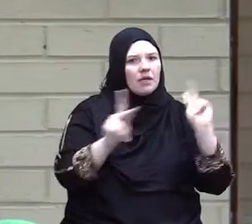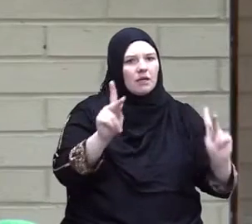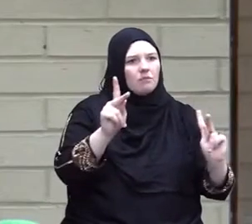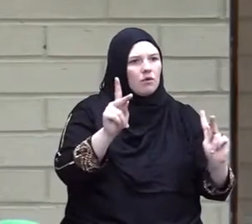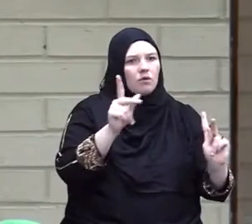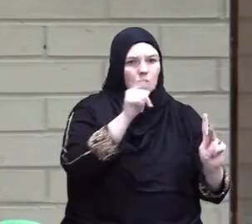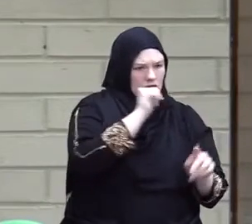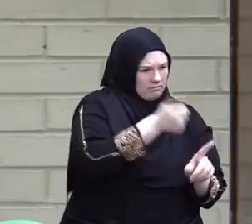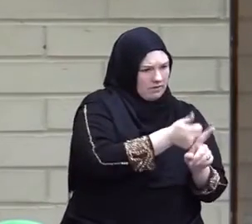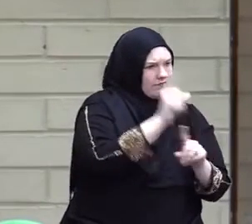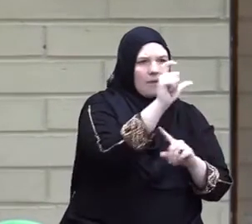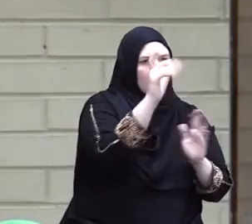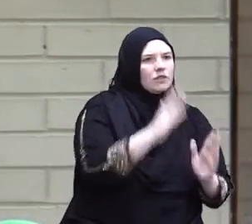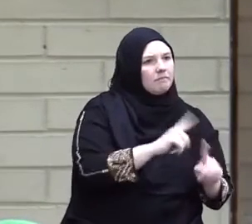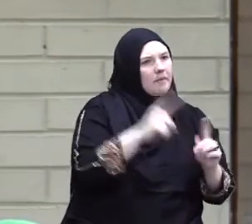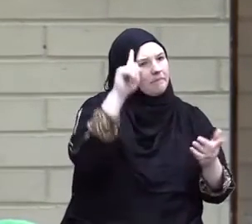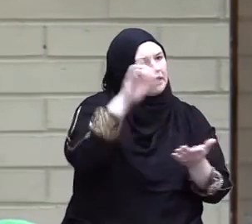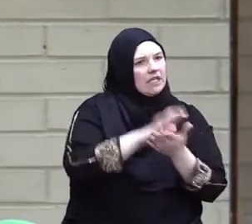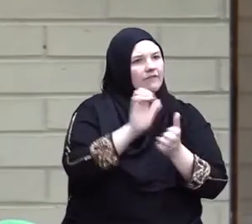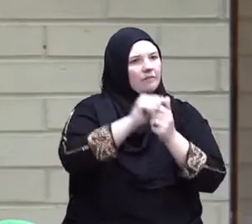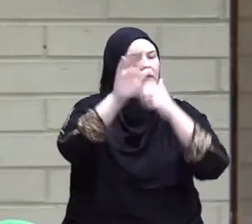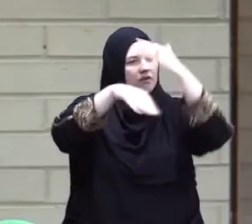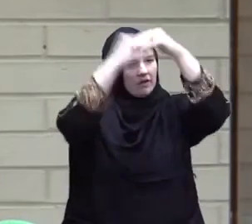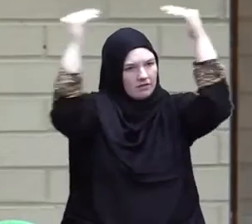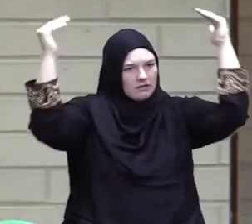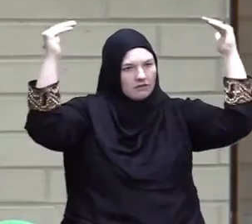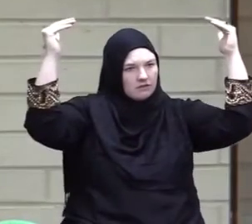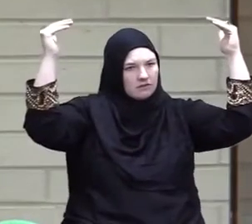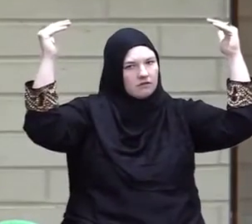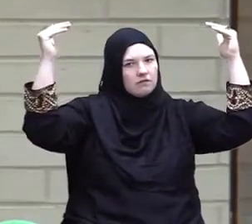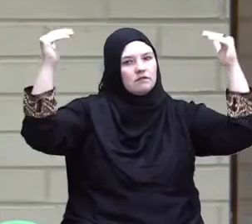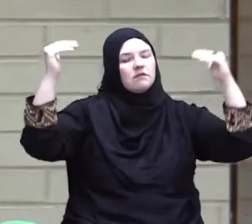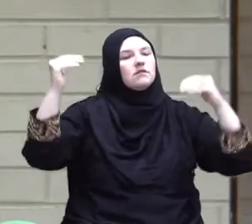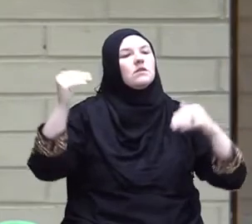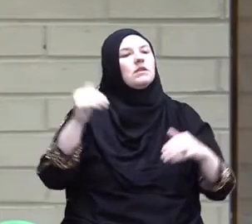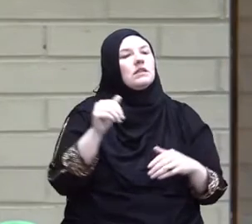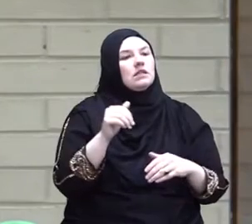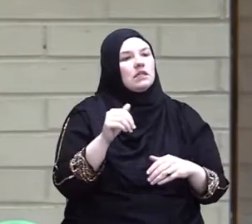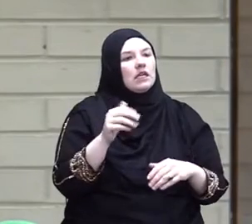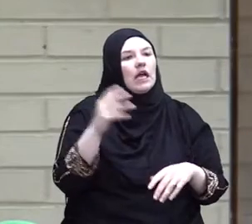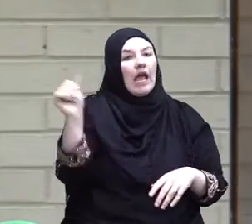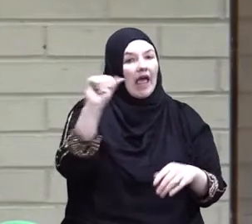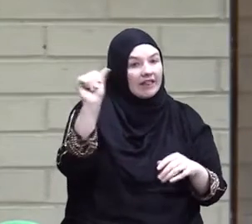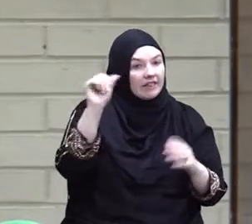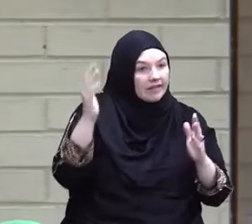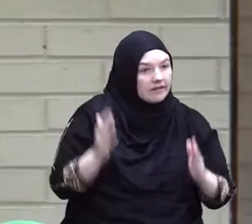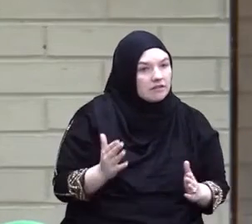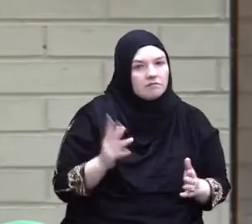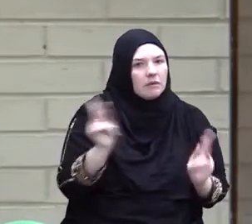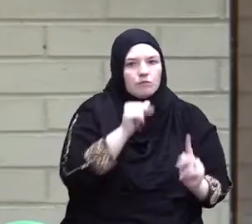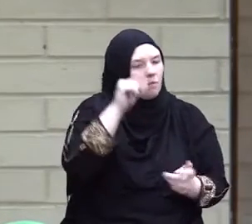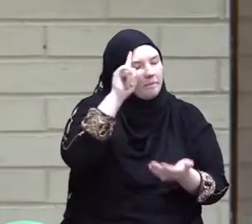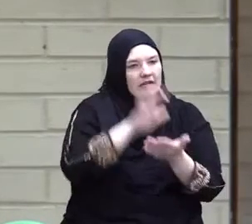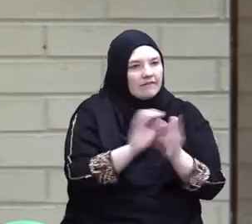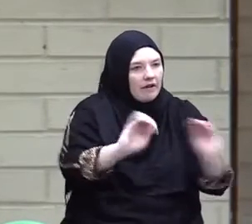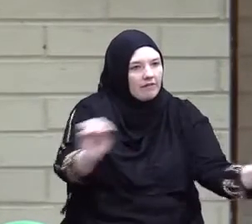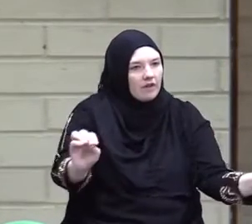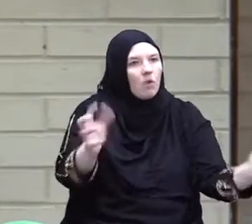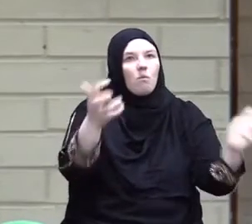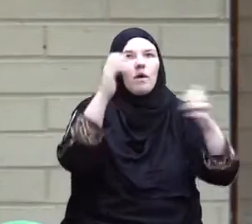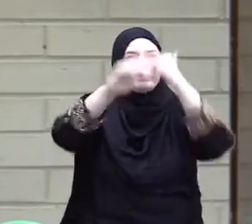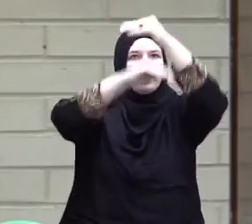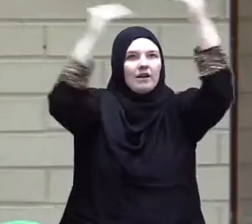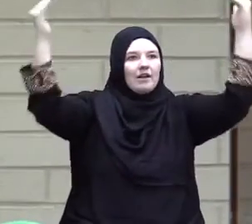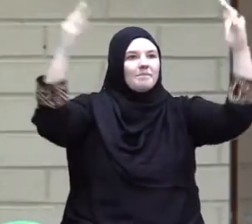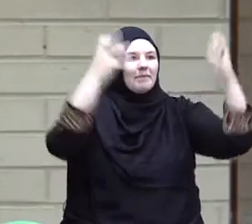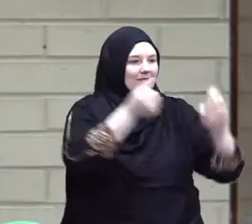paradise, which is not meant for it to be. So even atheists would like to have paradise, but they want to make it